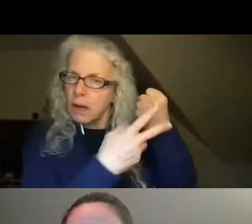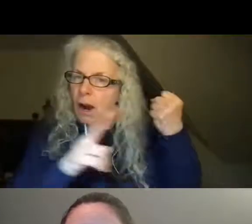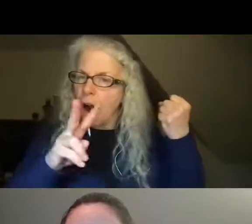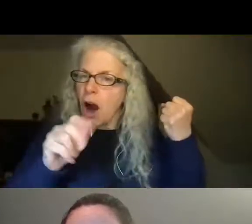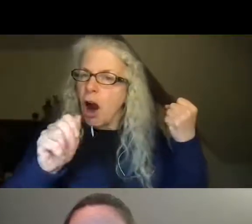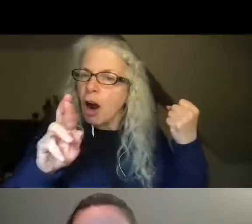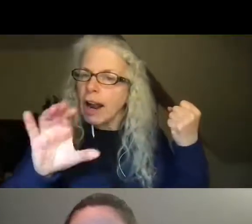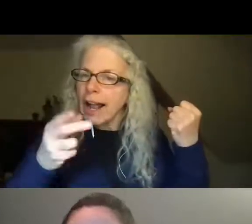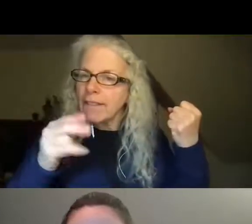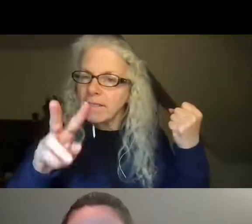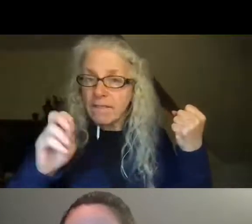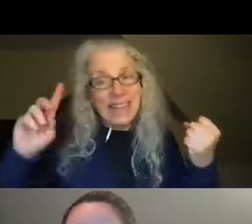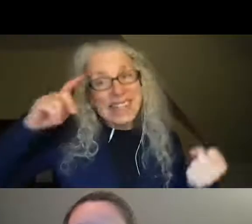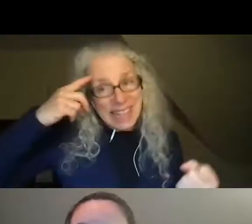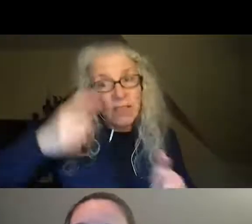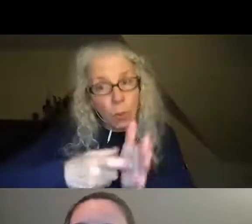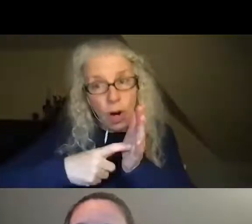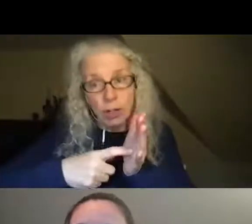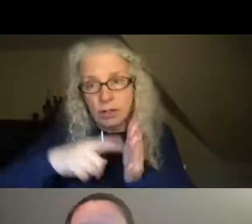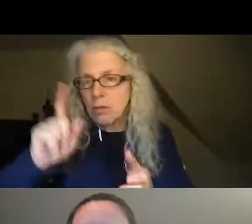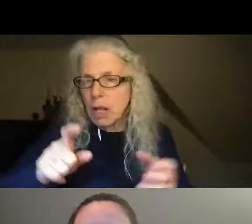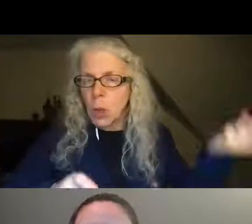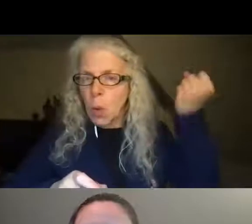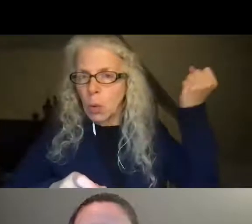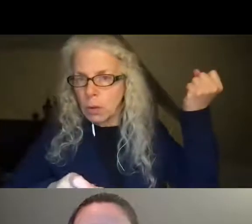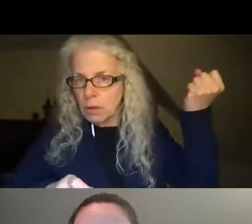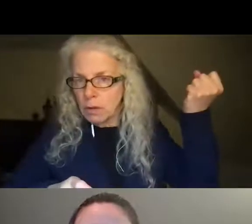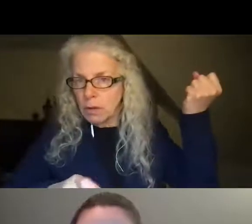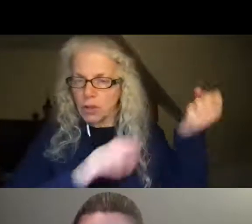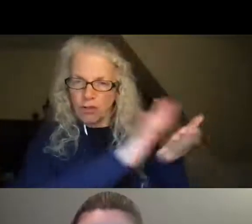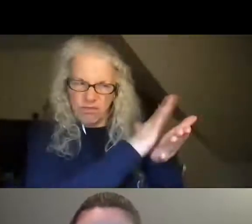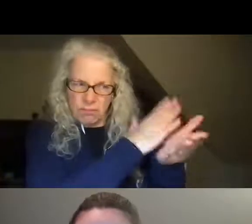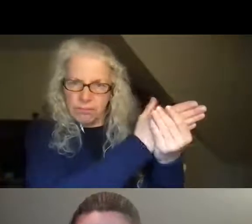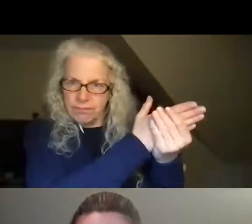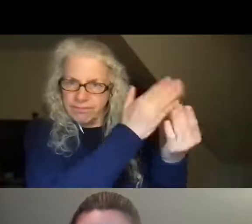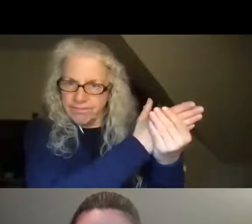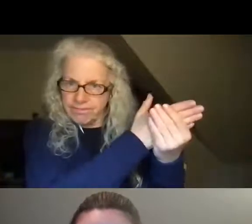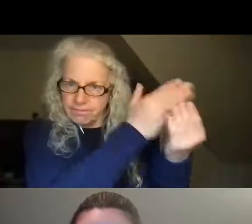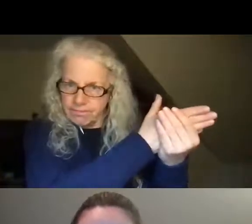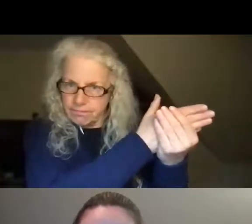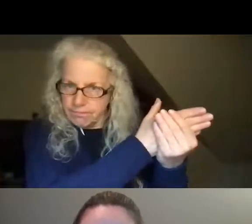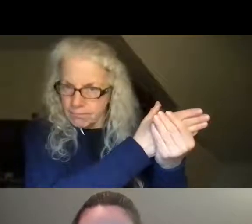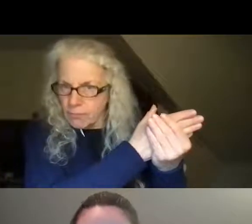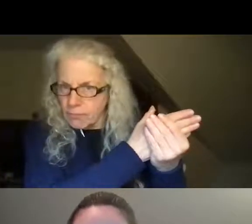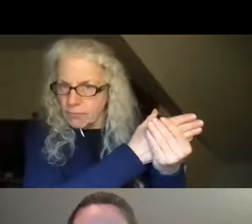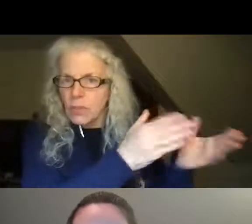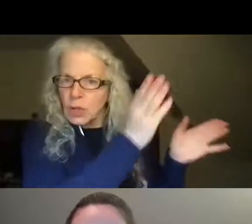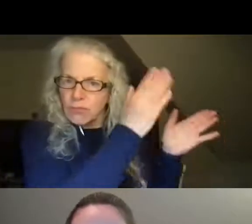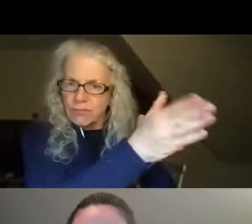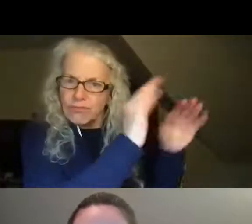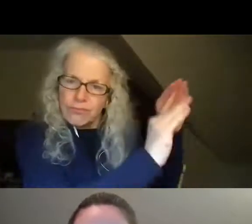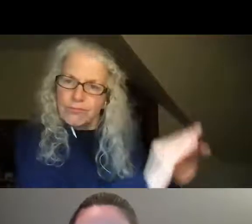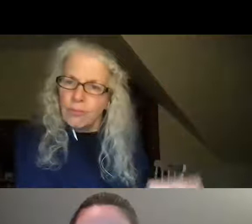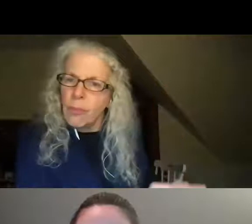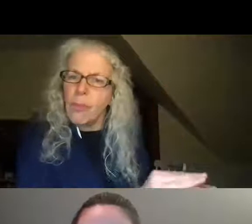to this indefinitely for now. So we also, every request that we get in, we organize into a